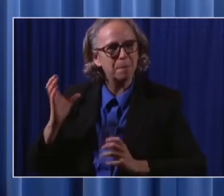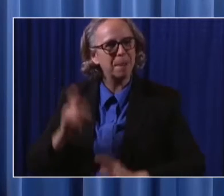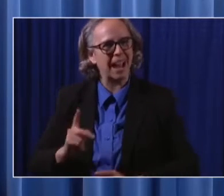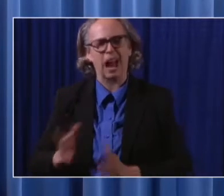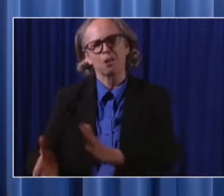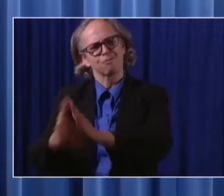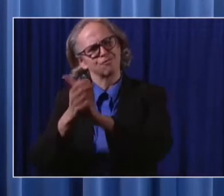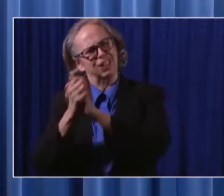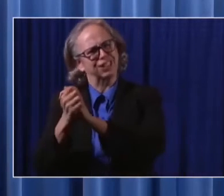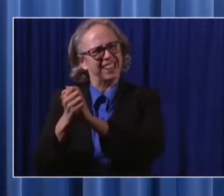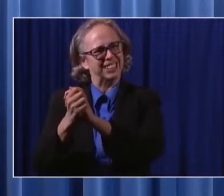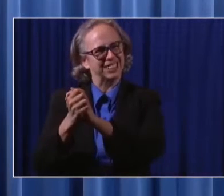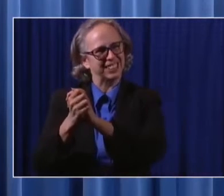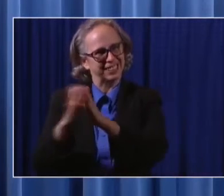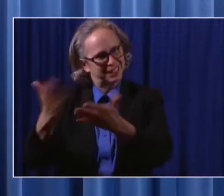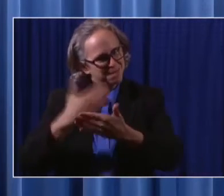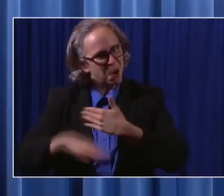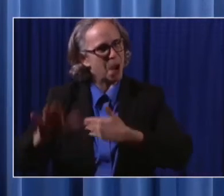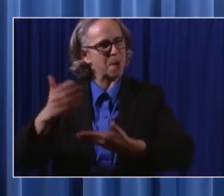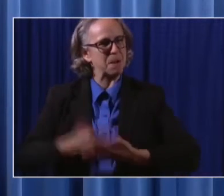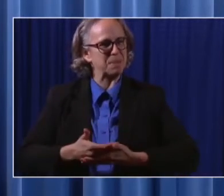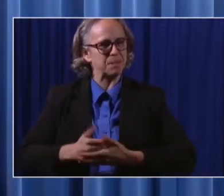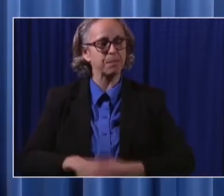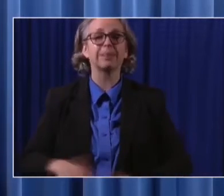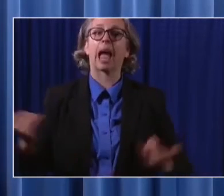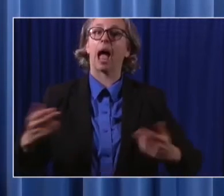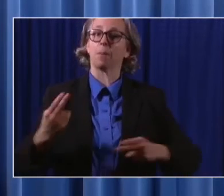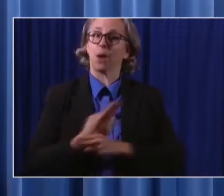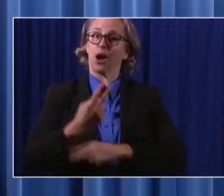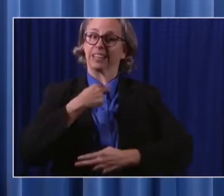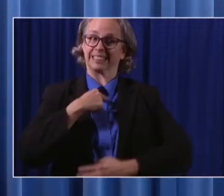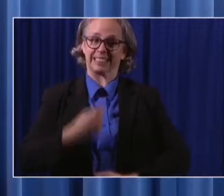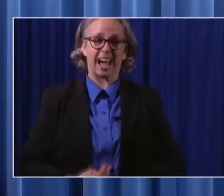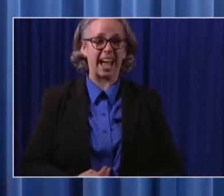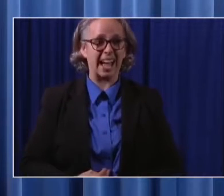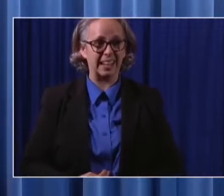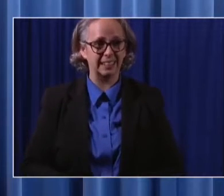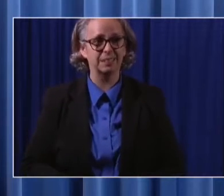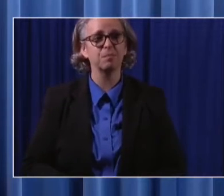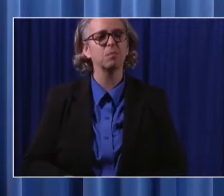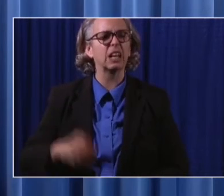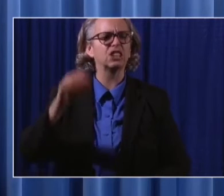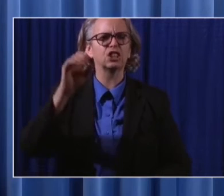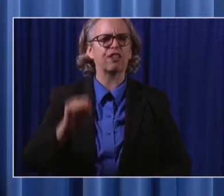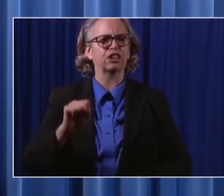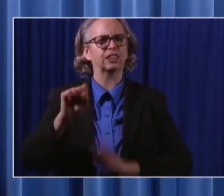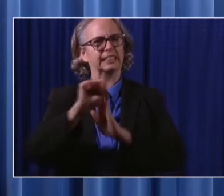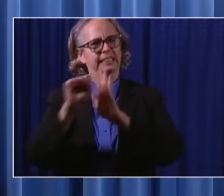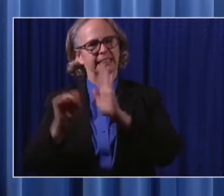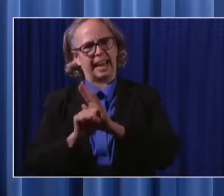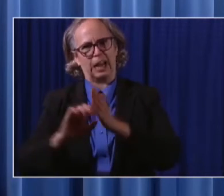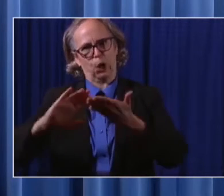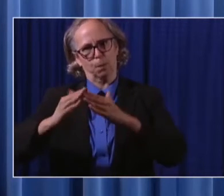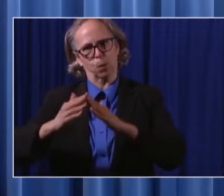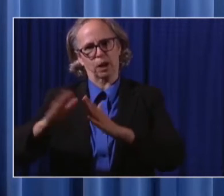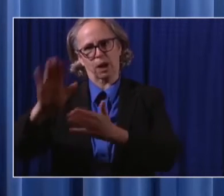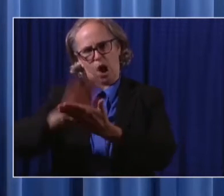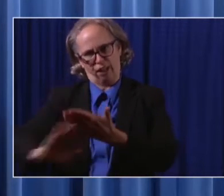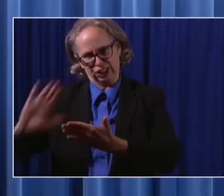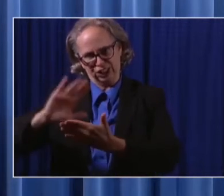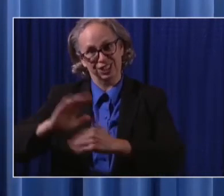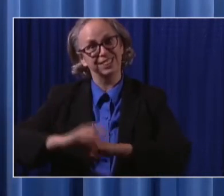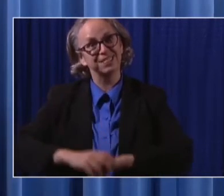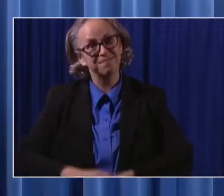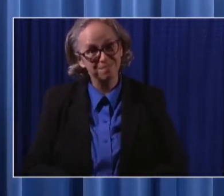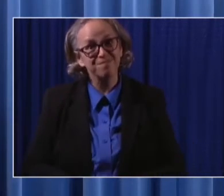I'm wearing a tie today from Southern State Community College. They have four campuses, Hillsboro, Mount Orb, Washington